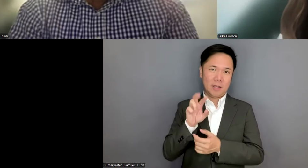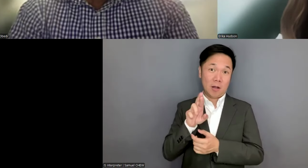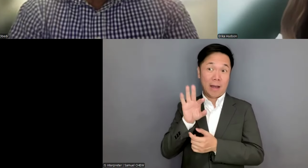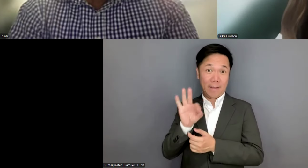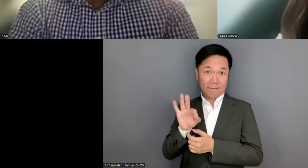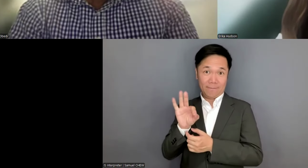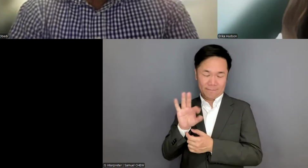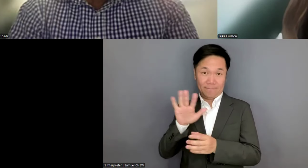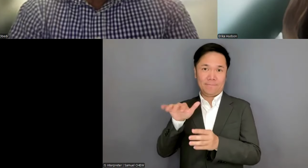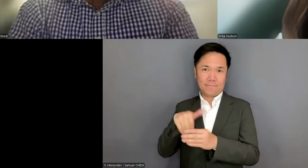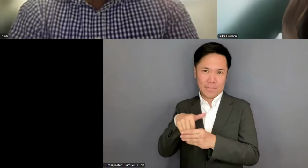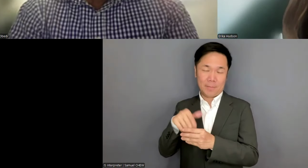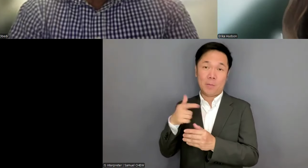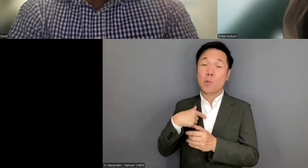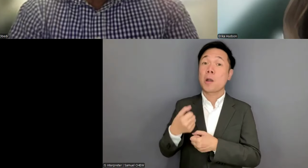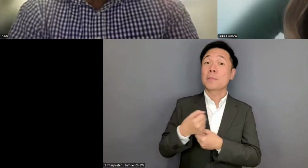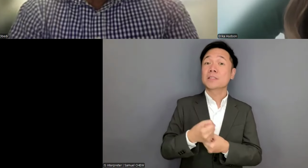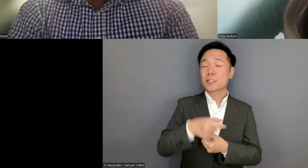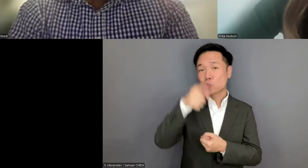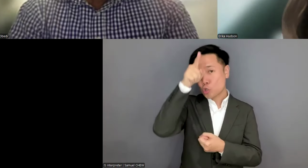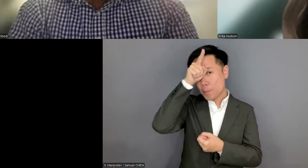the German Disability